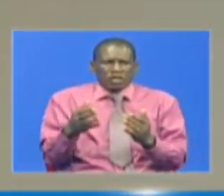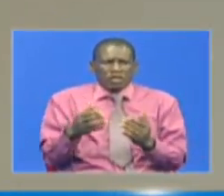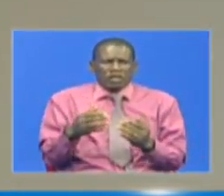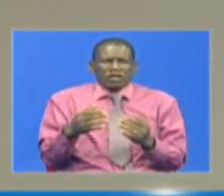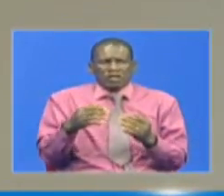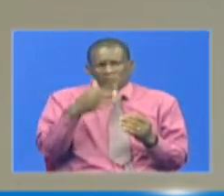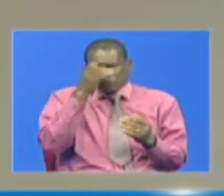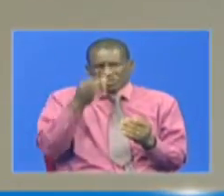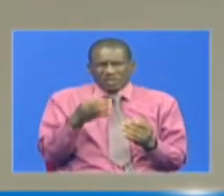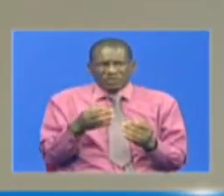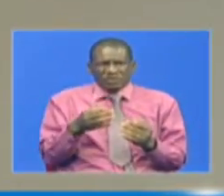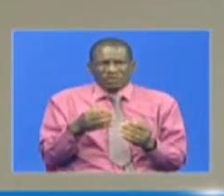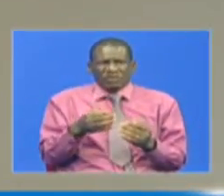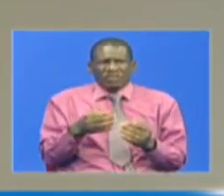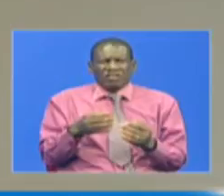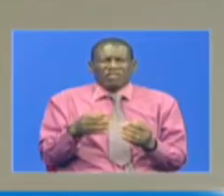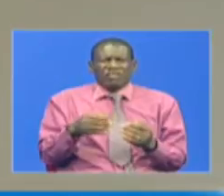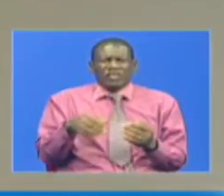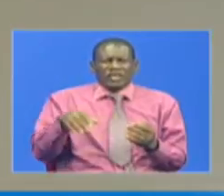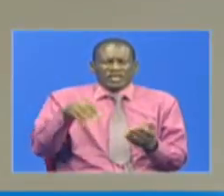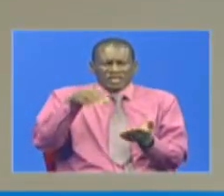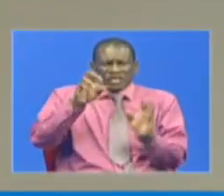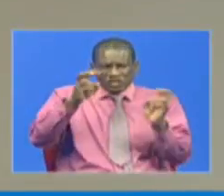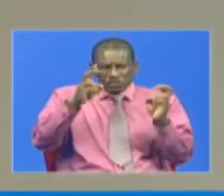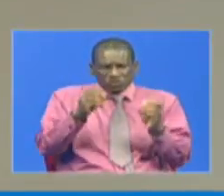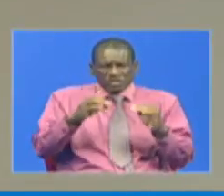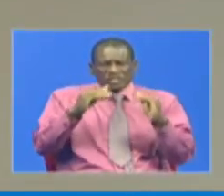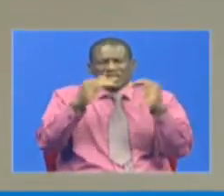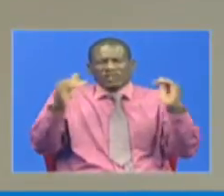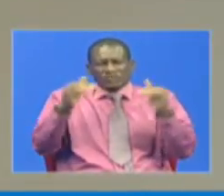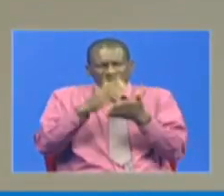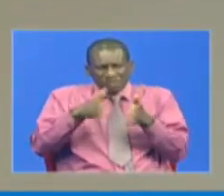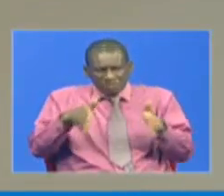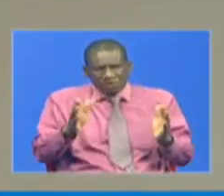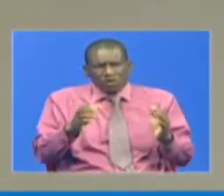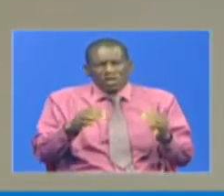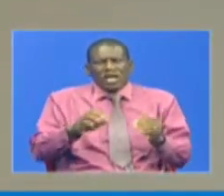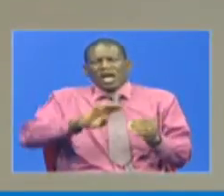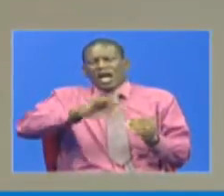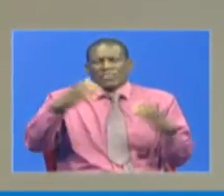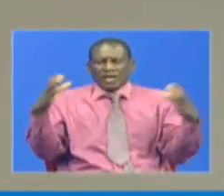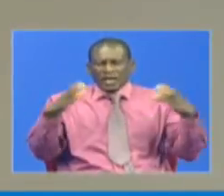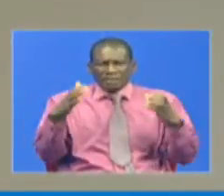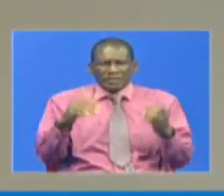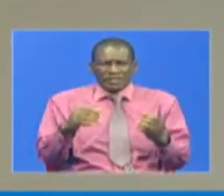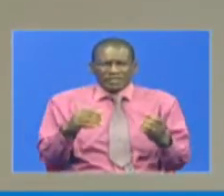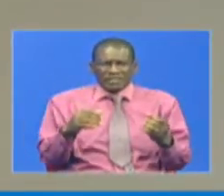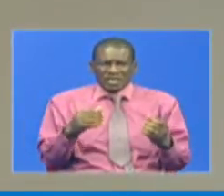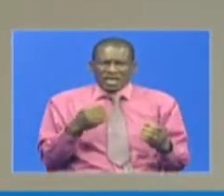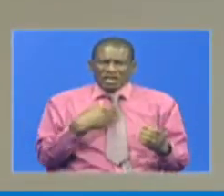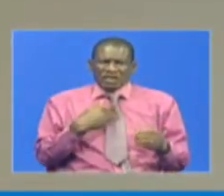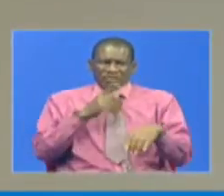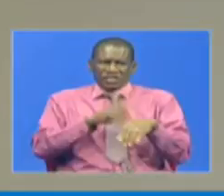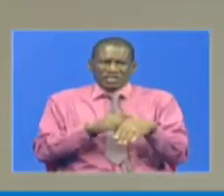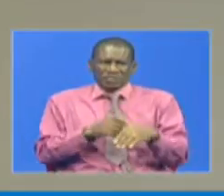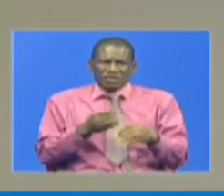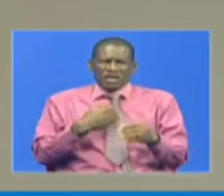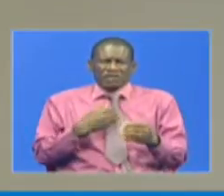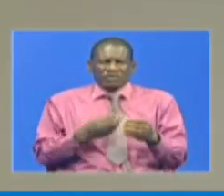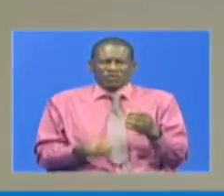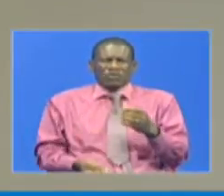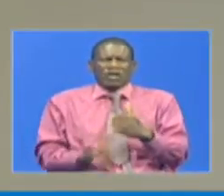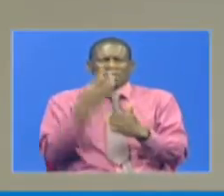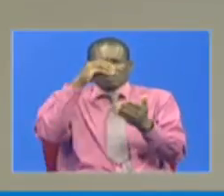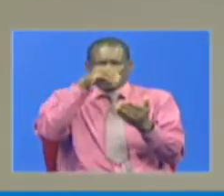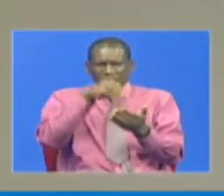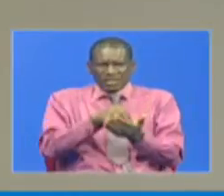the playing field is leveled to some extent because other companies at the same time also have to reinvent themselves. And I